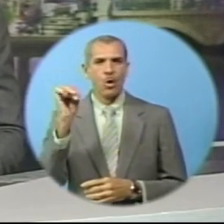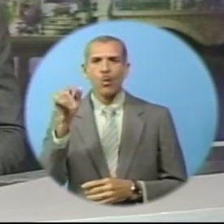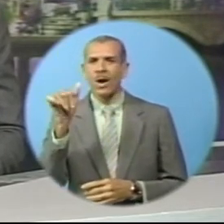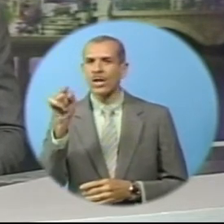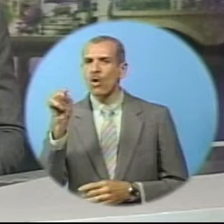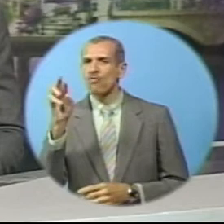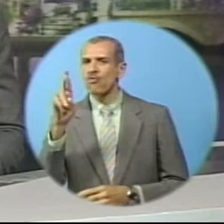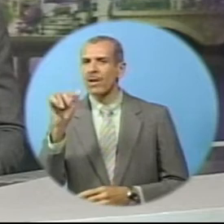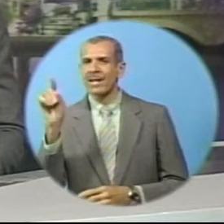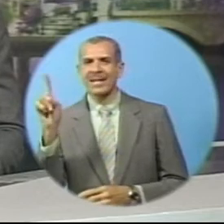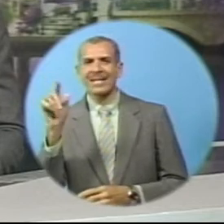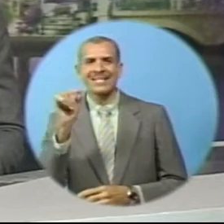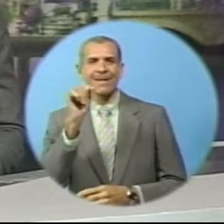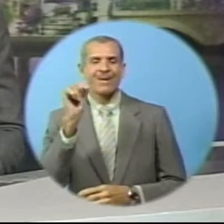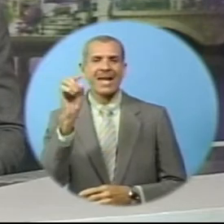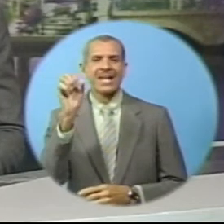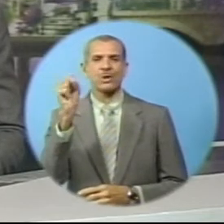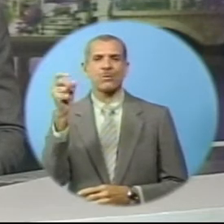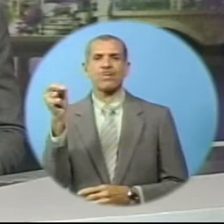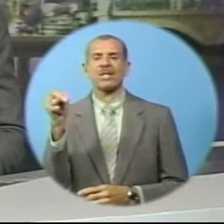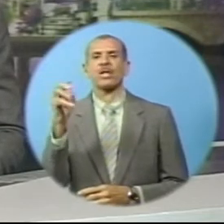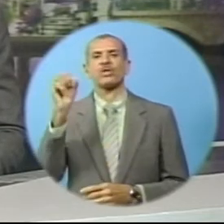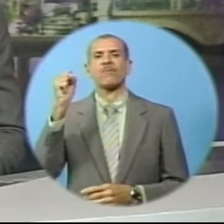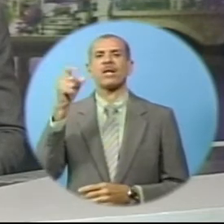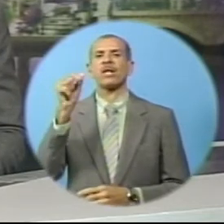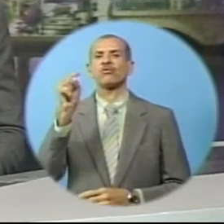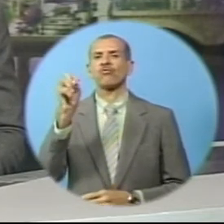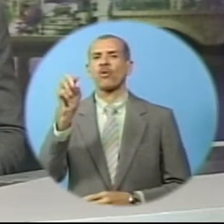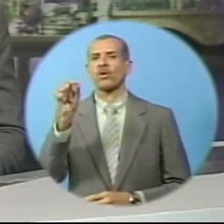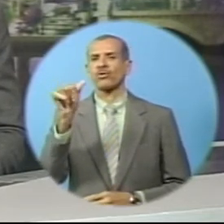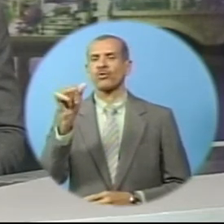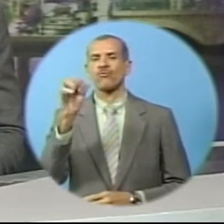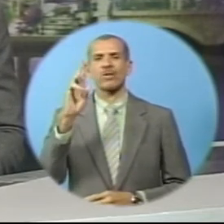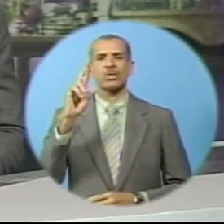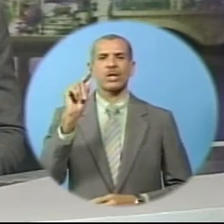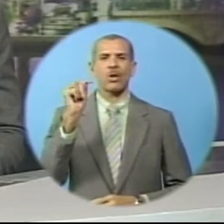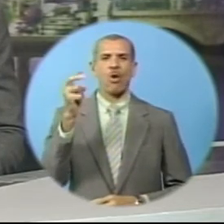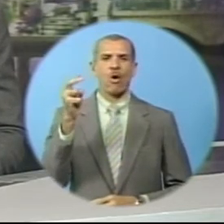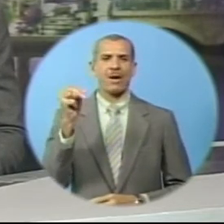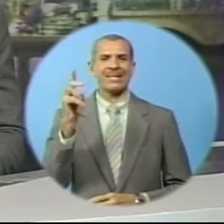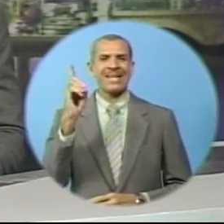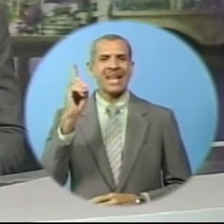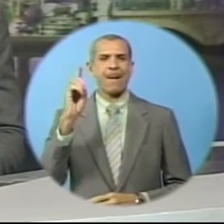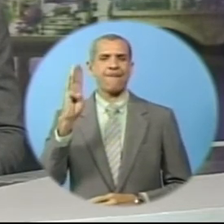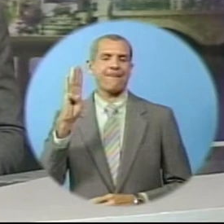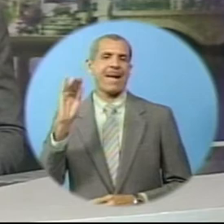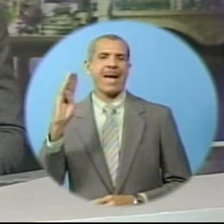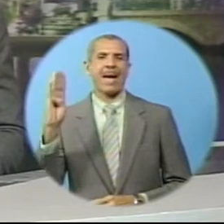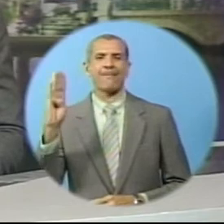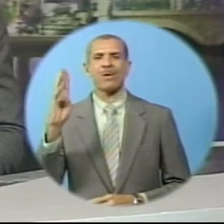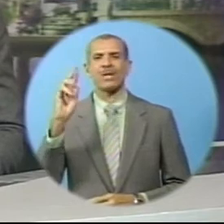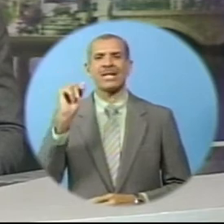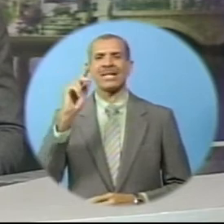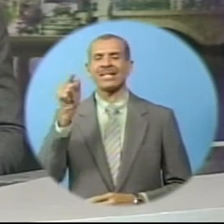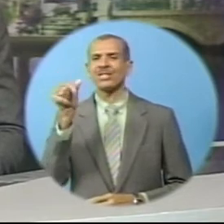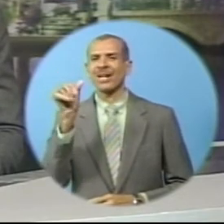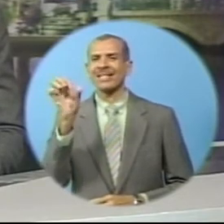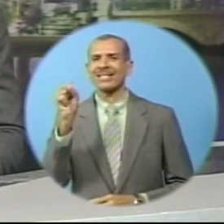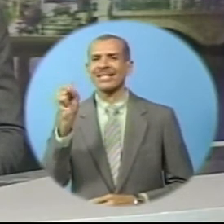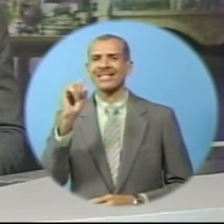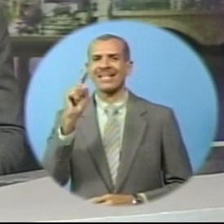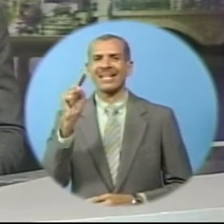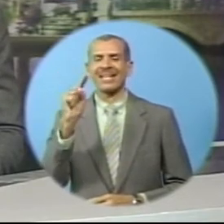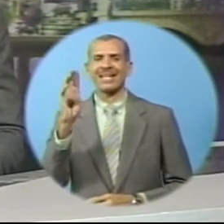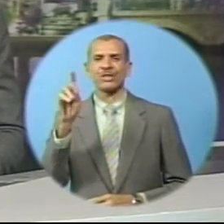Rudder, Stephian Shepard, Sheridan Strawn, Rashana Thorne, Dana Babb, Renia Gaskin, Zanae